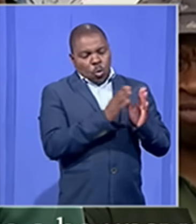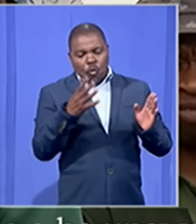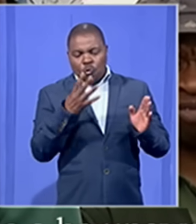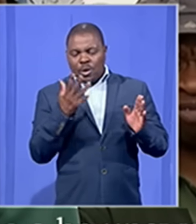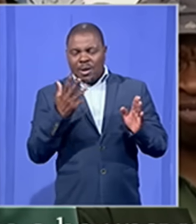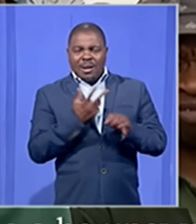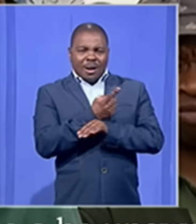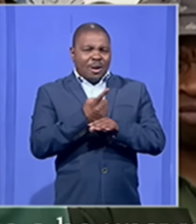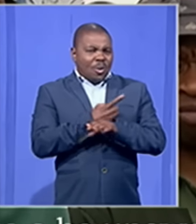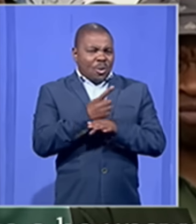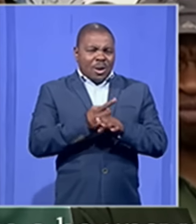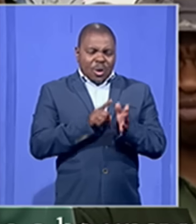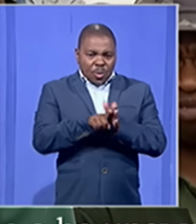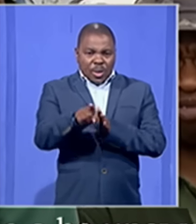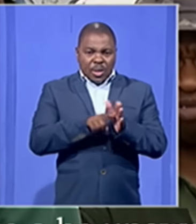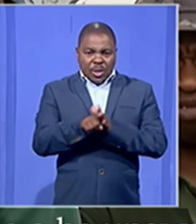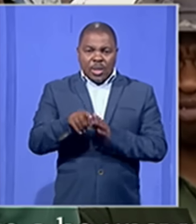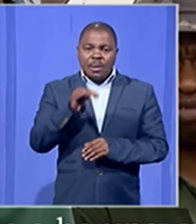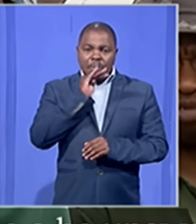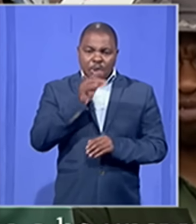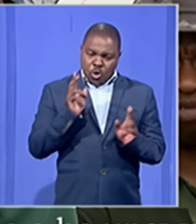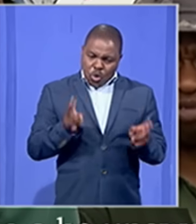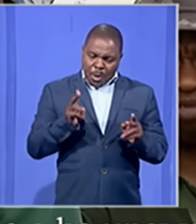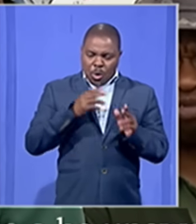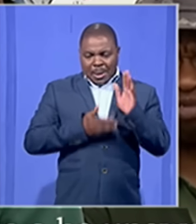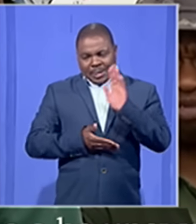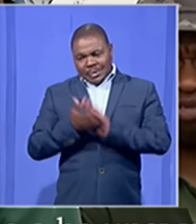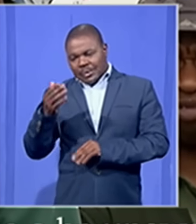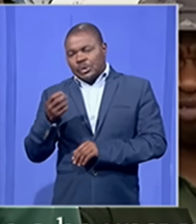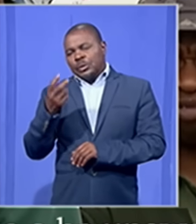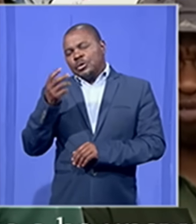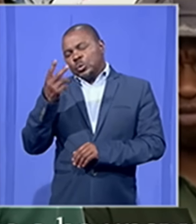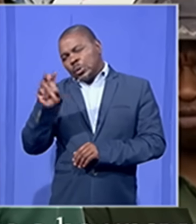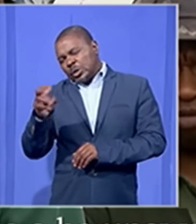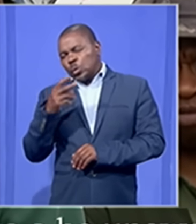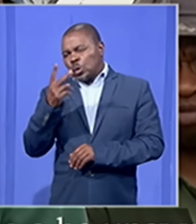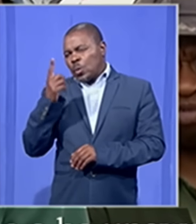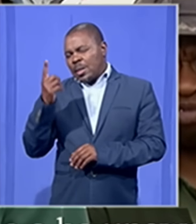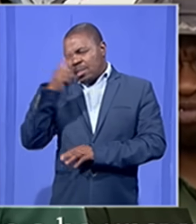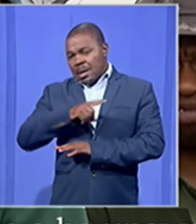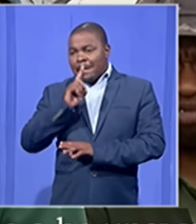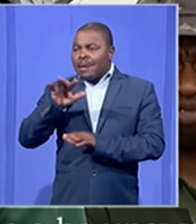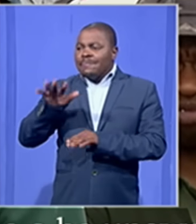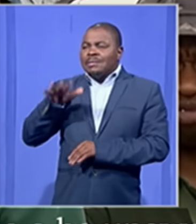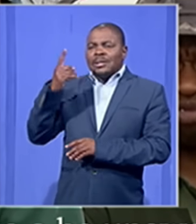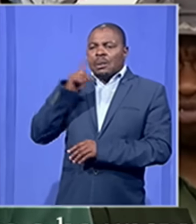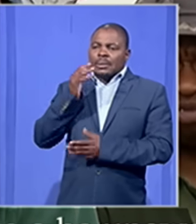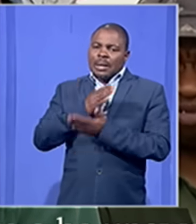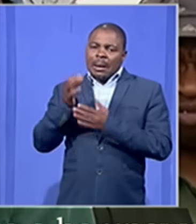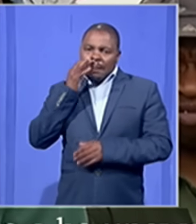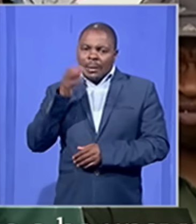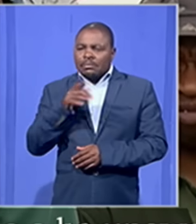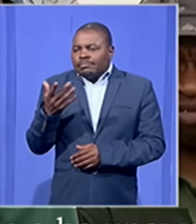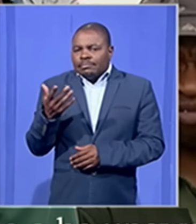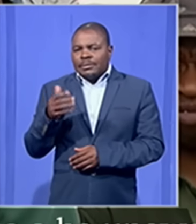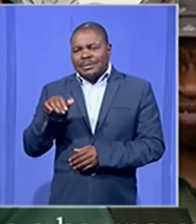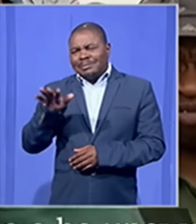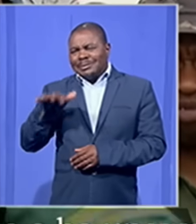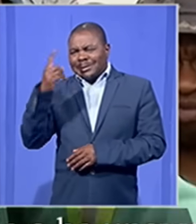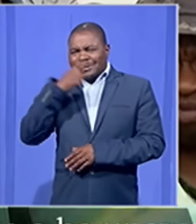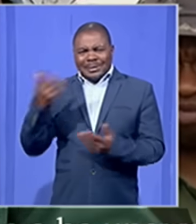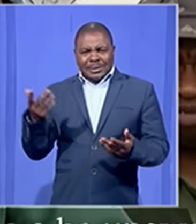ja tshwantse e lefe ka molao tshwantse o tsamaya ka 20 or 21 days ba go fa 15 days or ba go fa 12 days to 13 days ba re ne o ntse o lofa during the